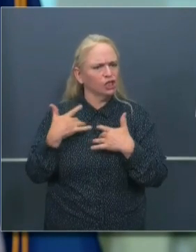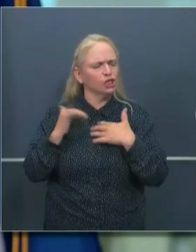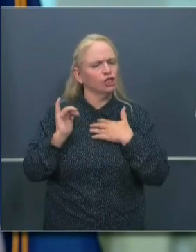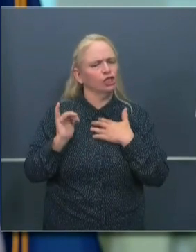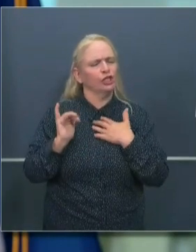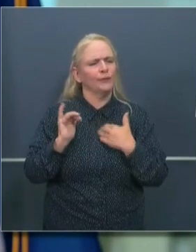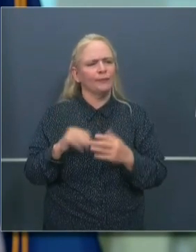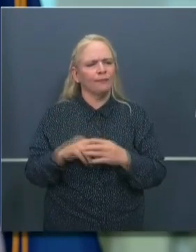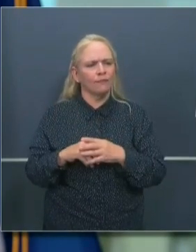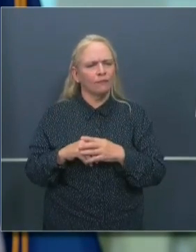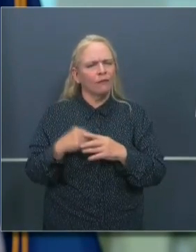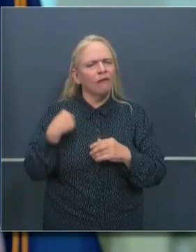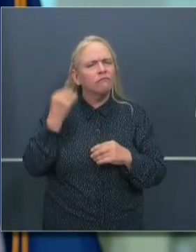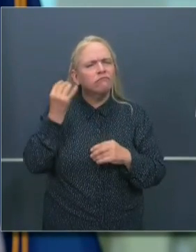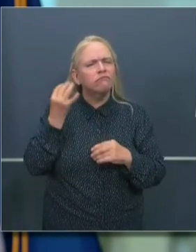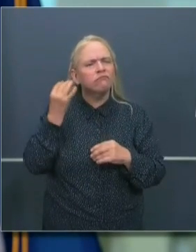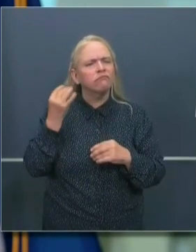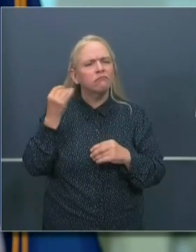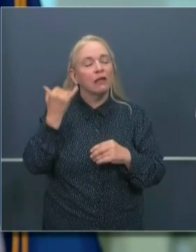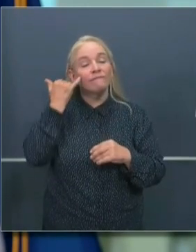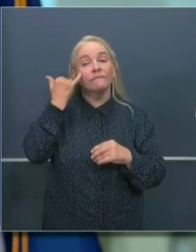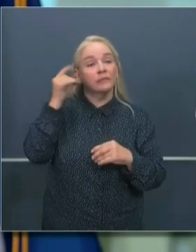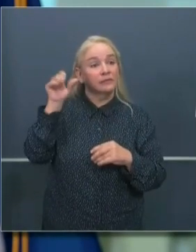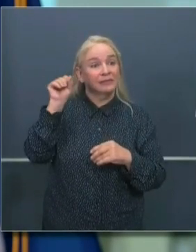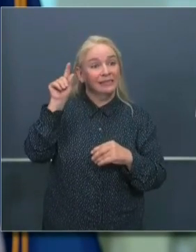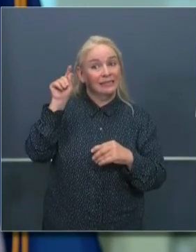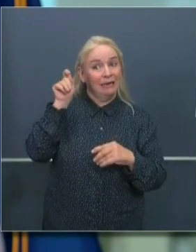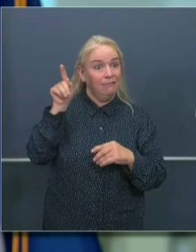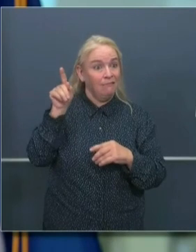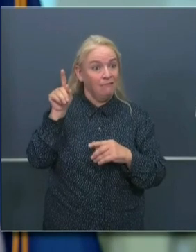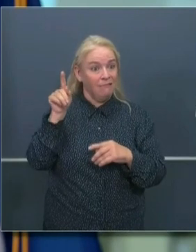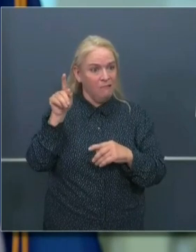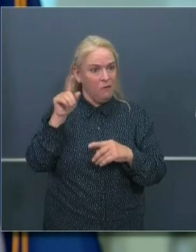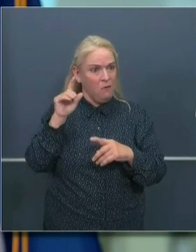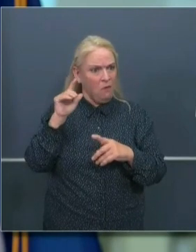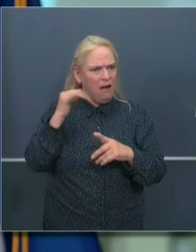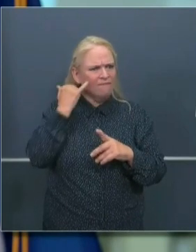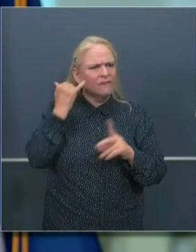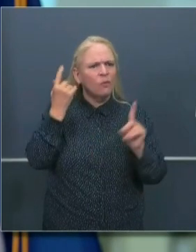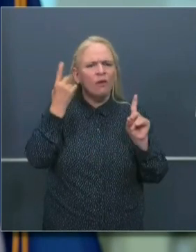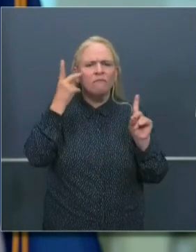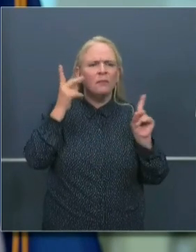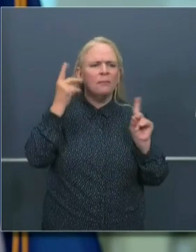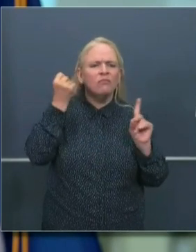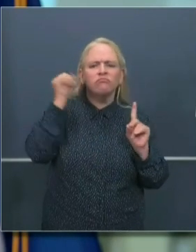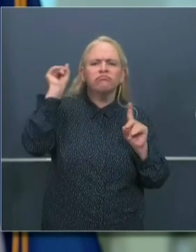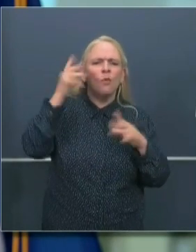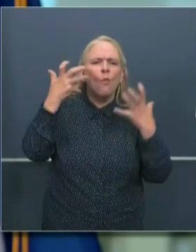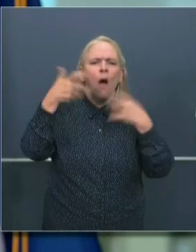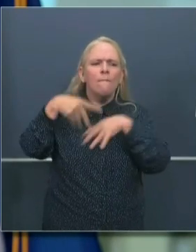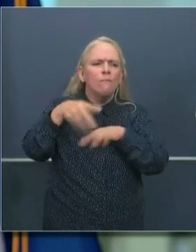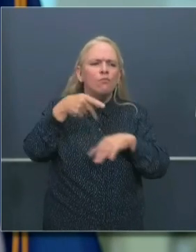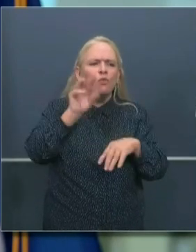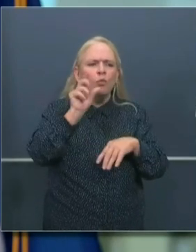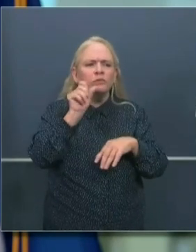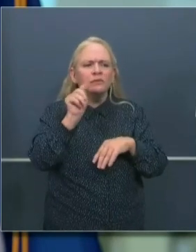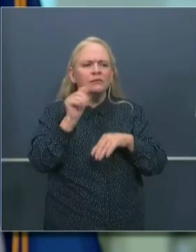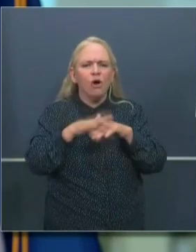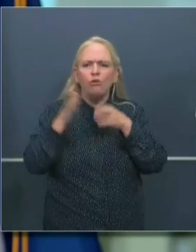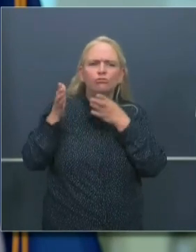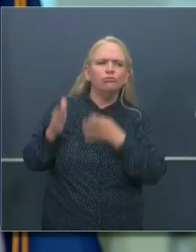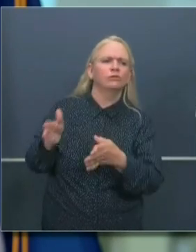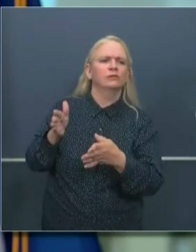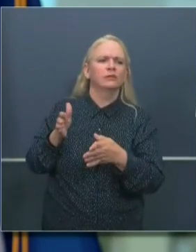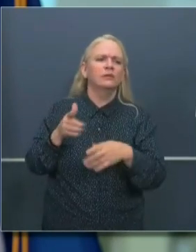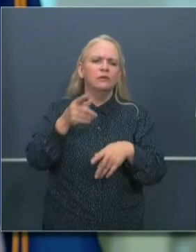the state's approach to maybe dealing with protesters or large groups of people that are out on the street. And also, you talk about